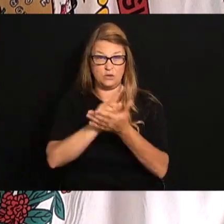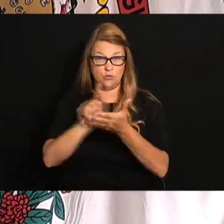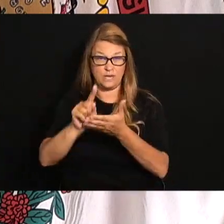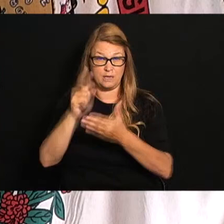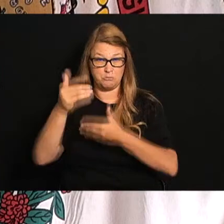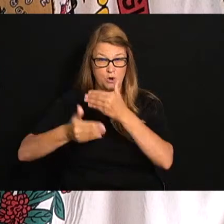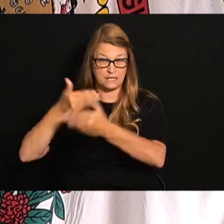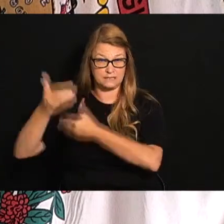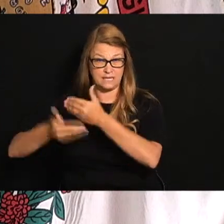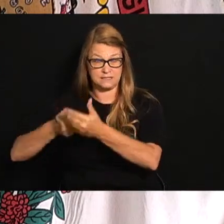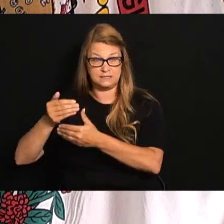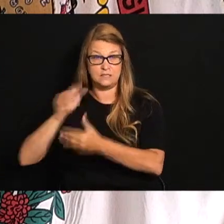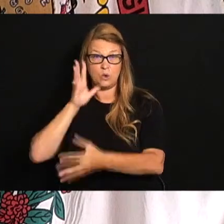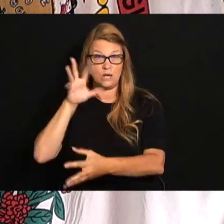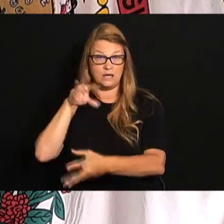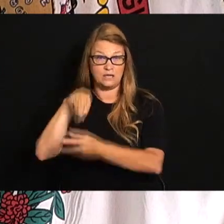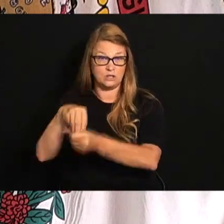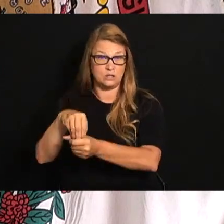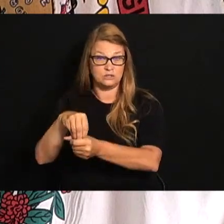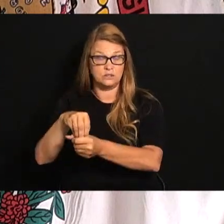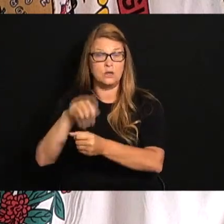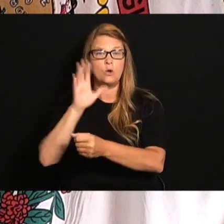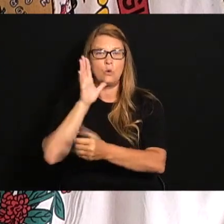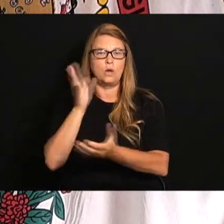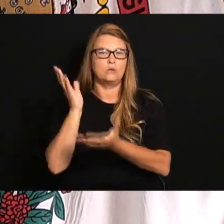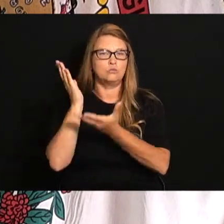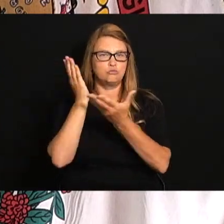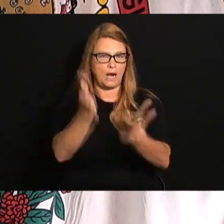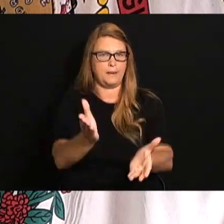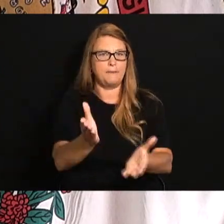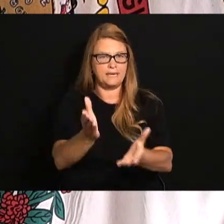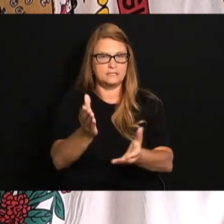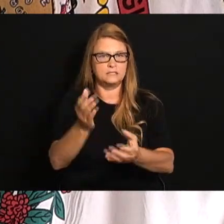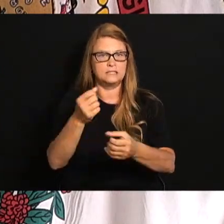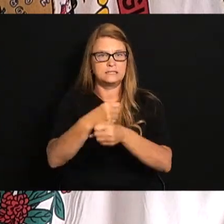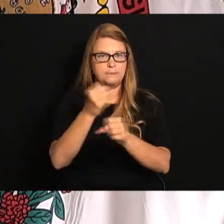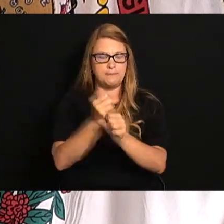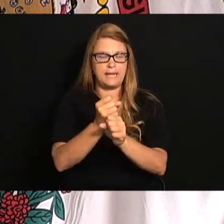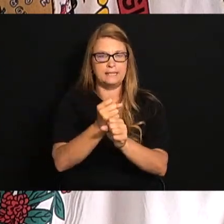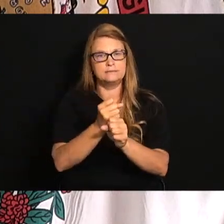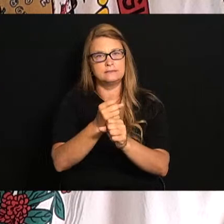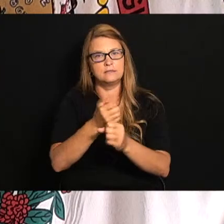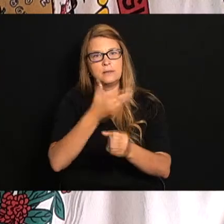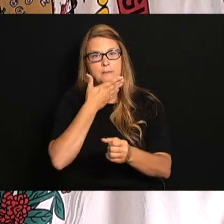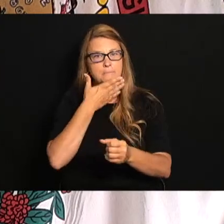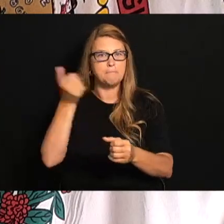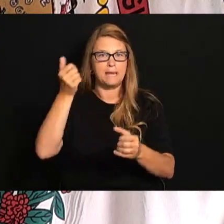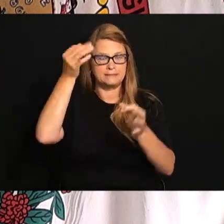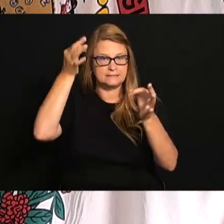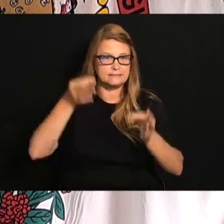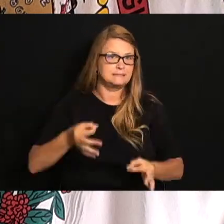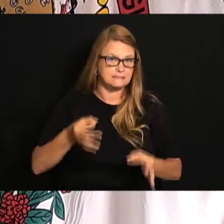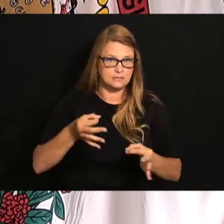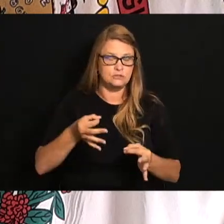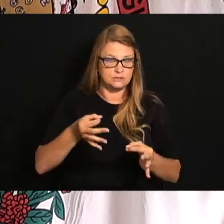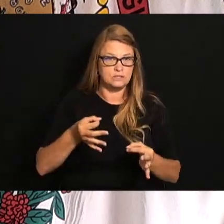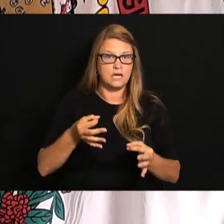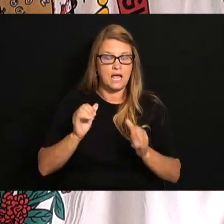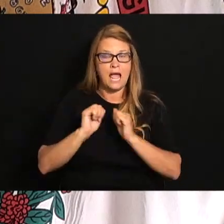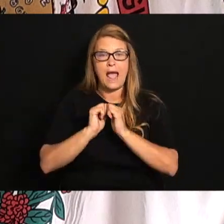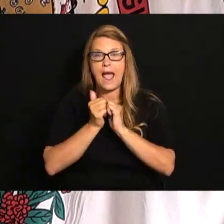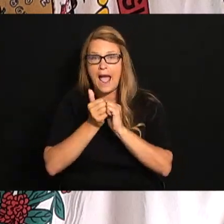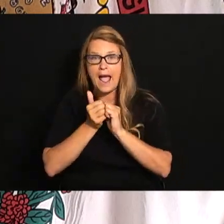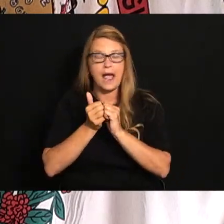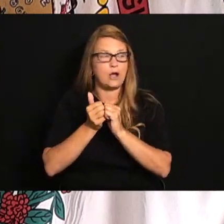process, and we'll include with a set of recommendations to make an informed decision about how